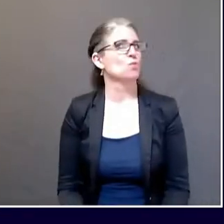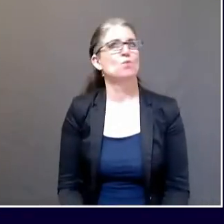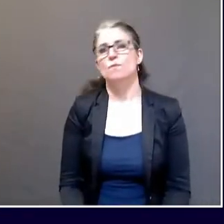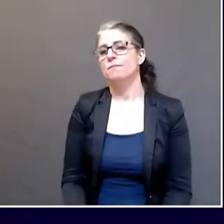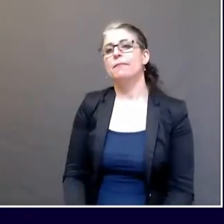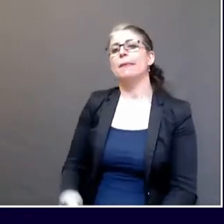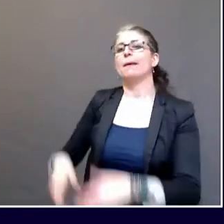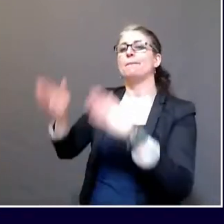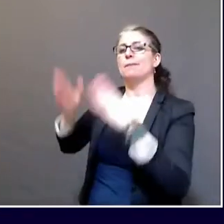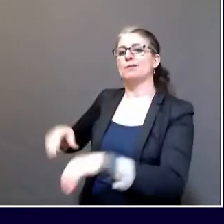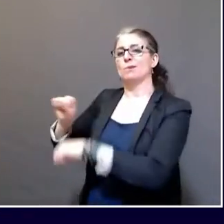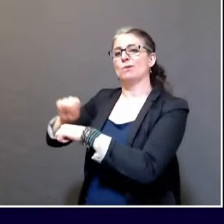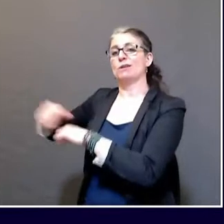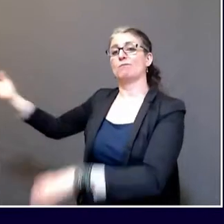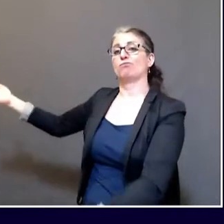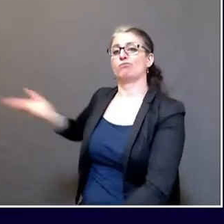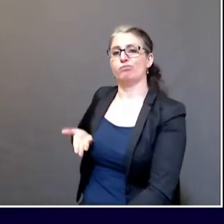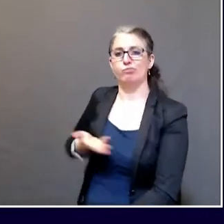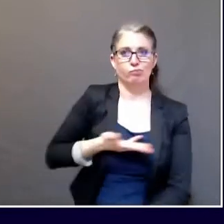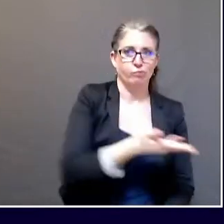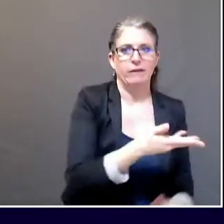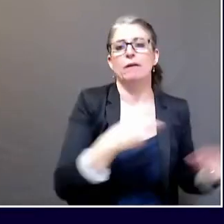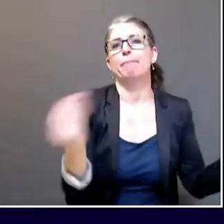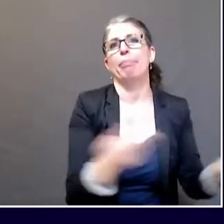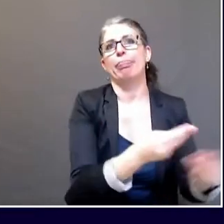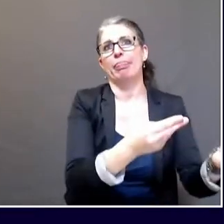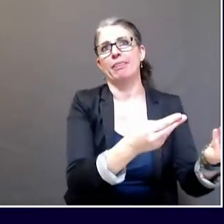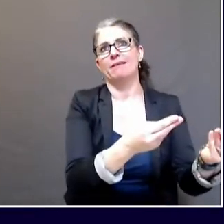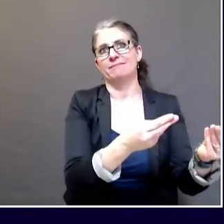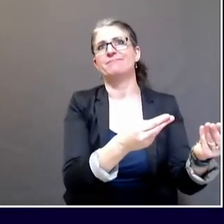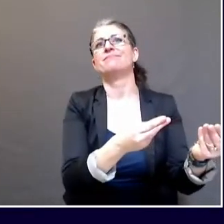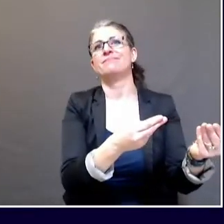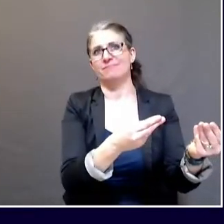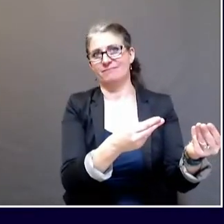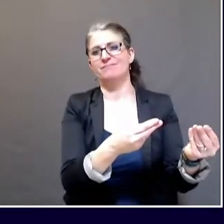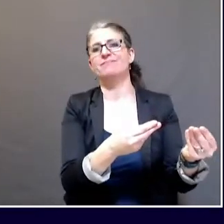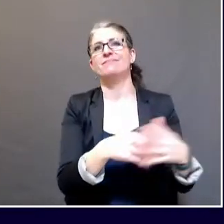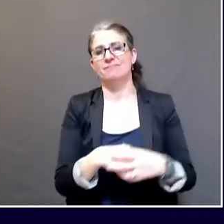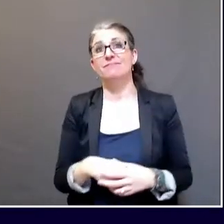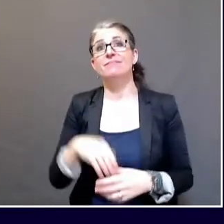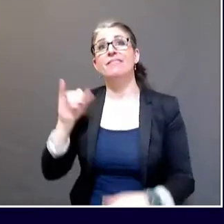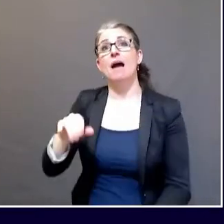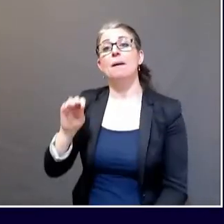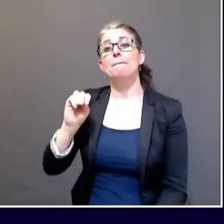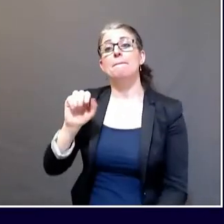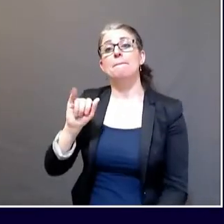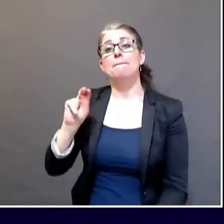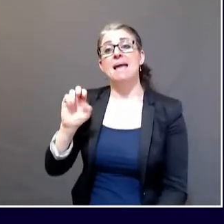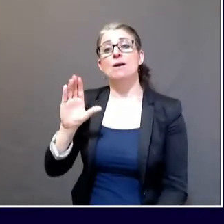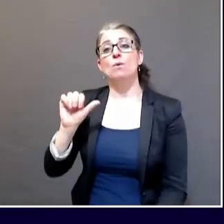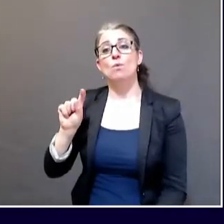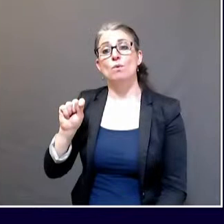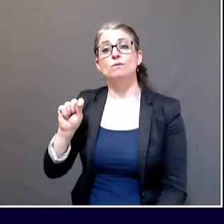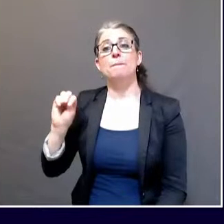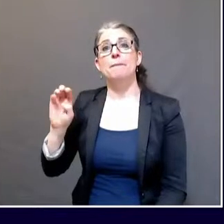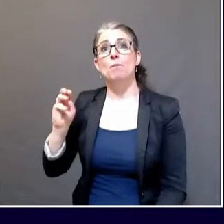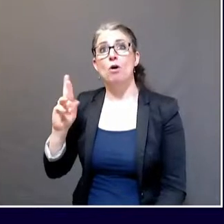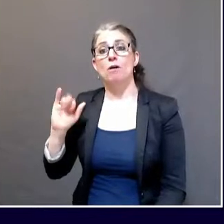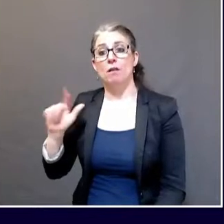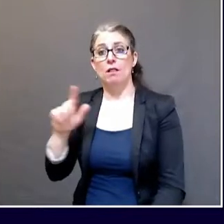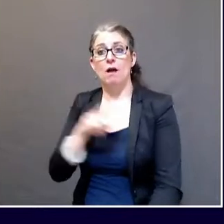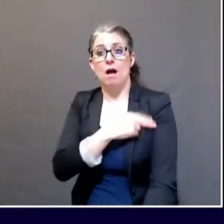Memorial, right now we are aware of 6 cases associated with that facility. Our outbreak investigation